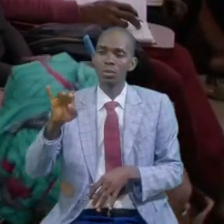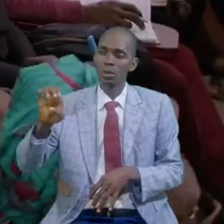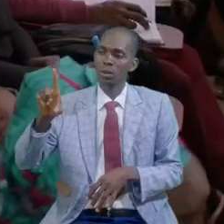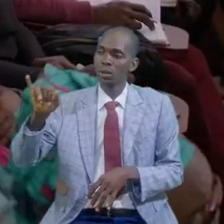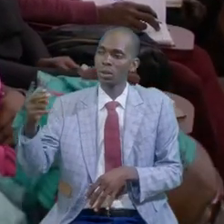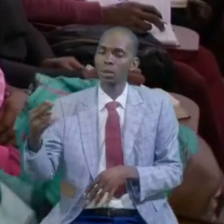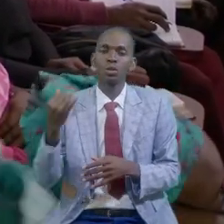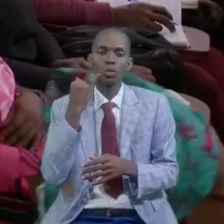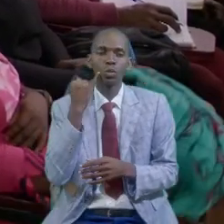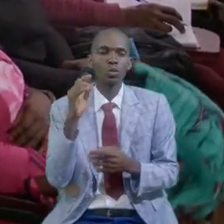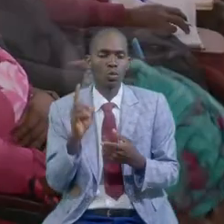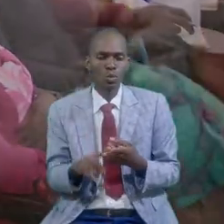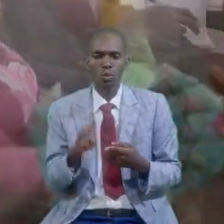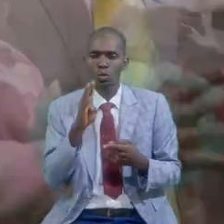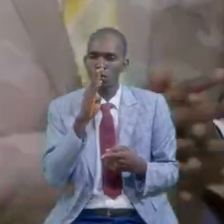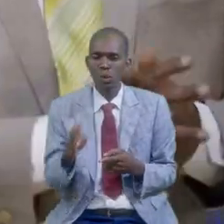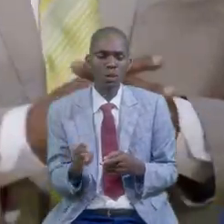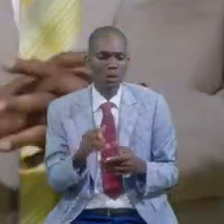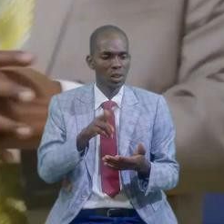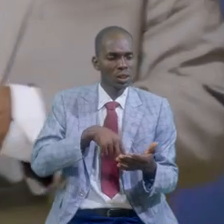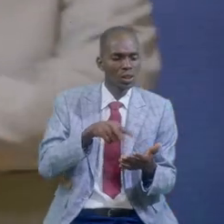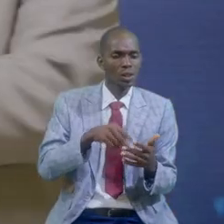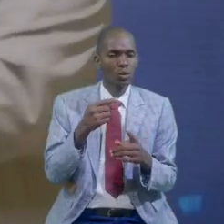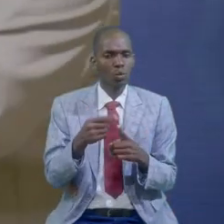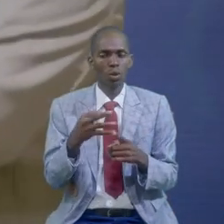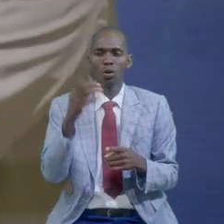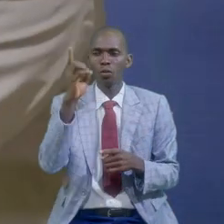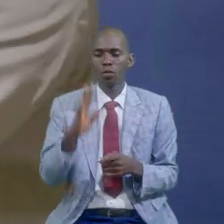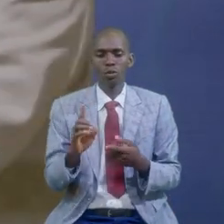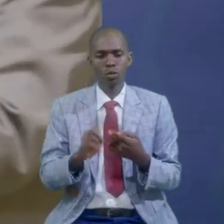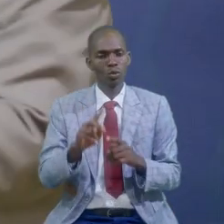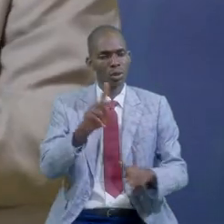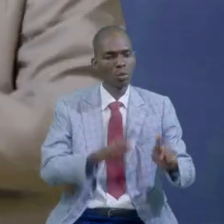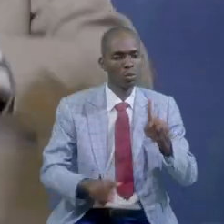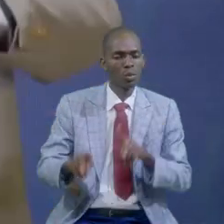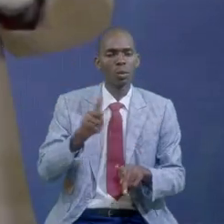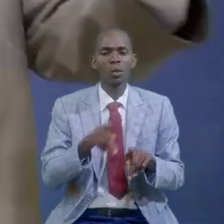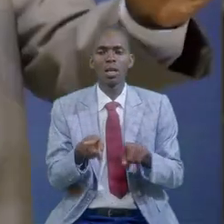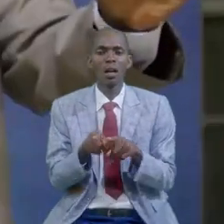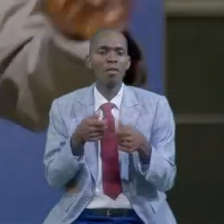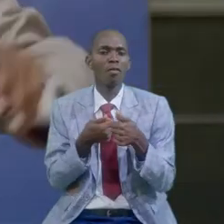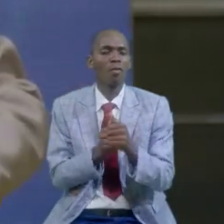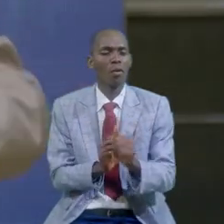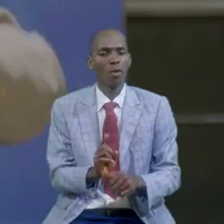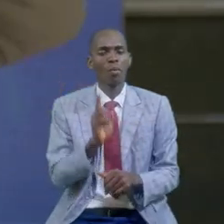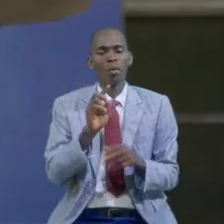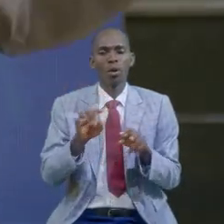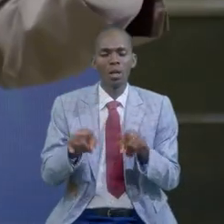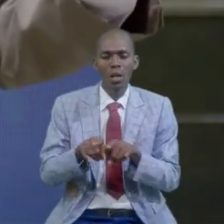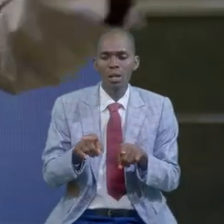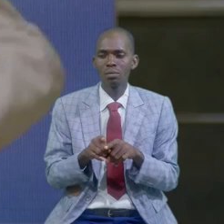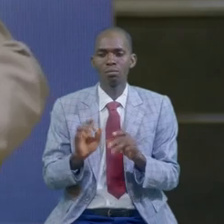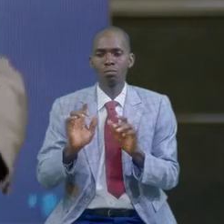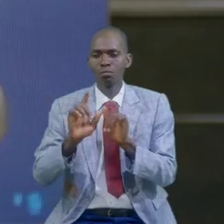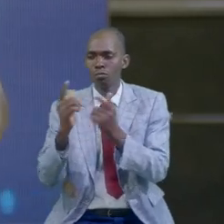The Lord, he is God. This should have been the time when Elijah will organize the people from